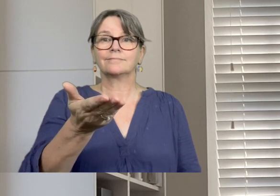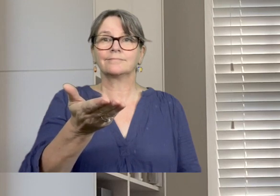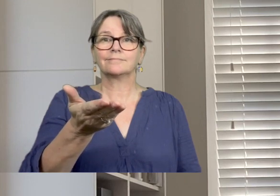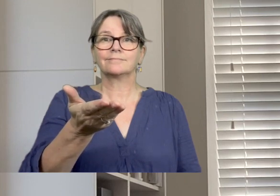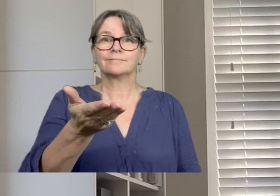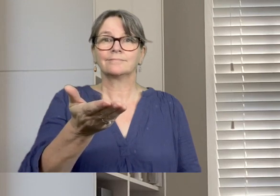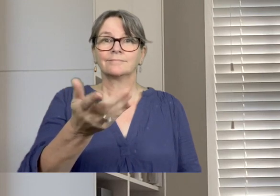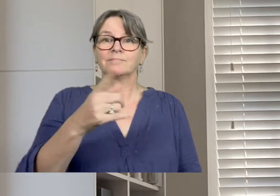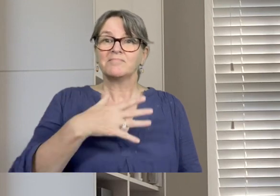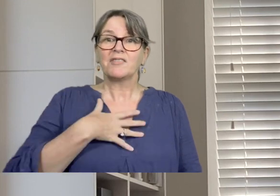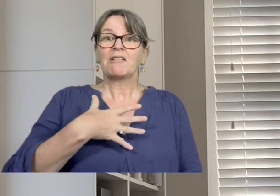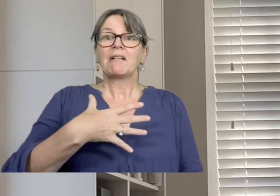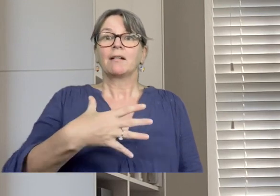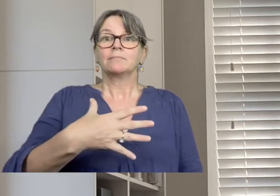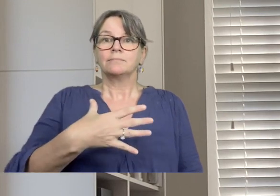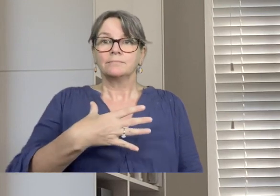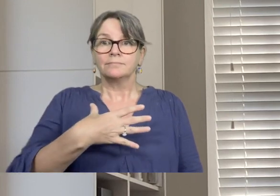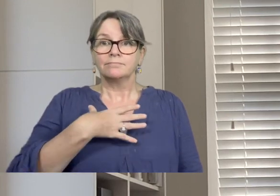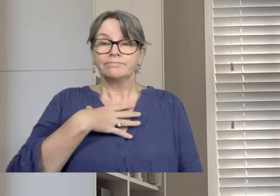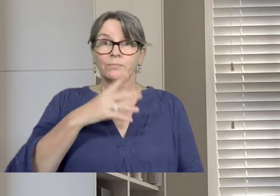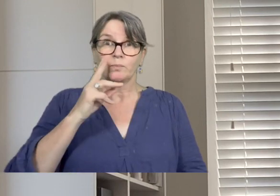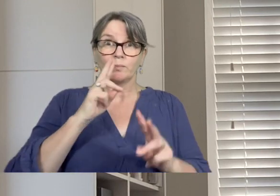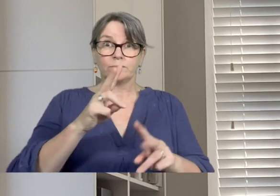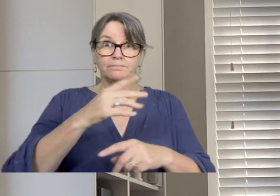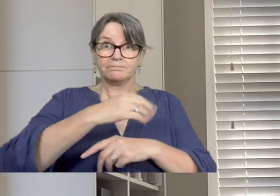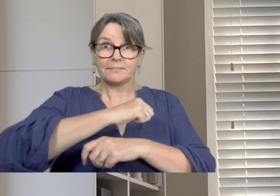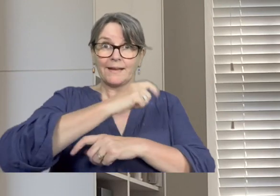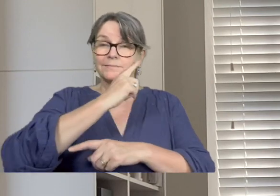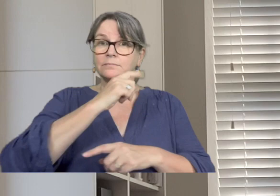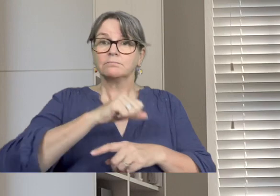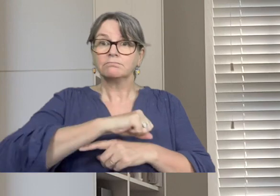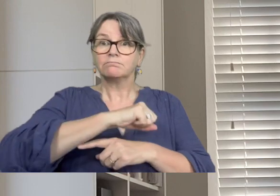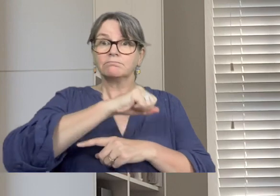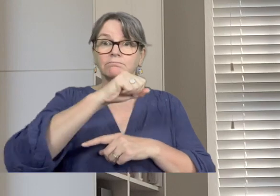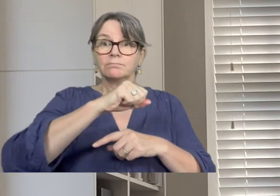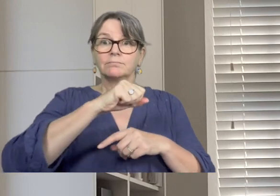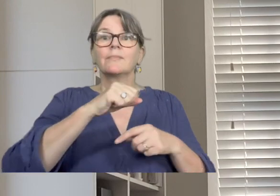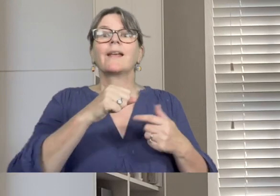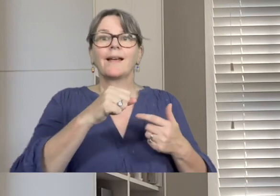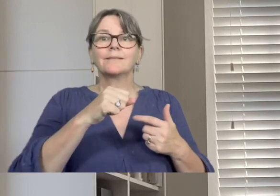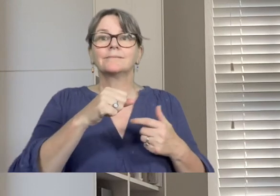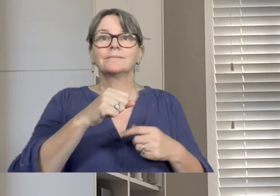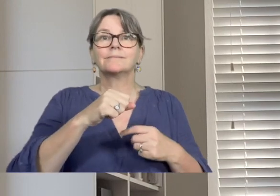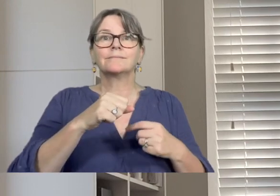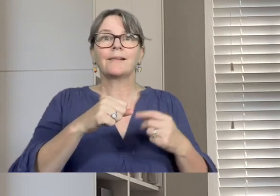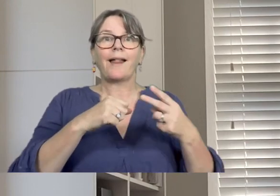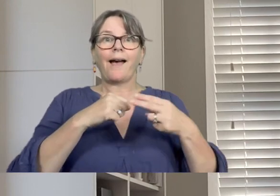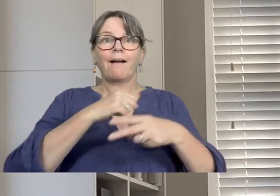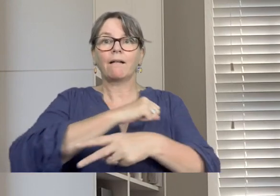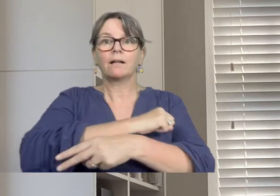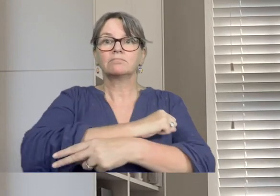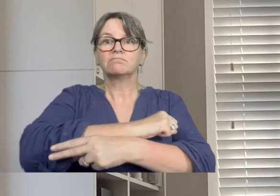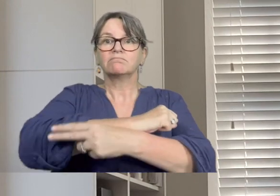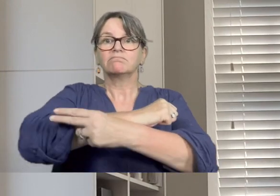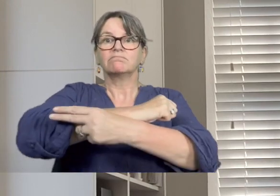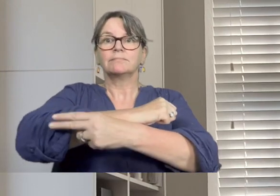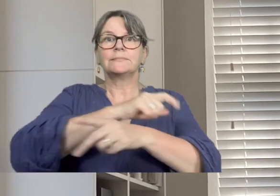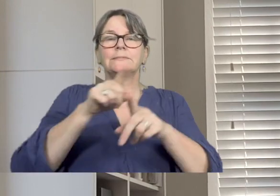fish. And in. Nice. And then we're going to do the same thing on the other side. So sweeping ourselves